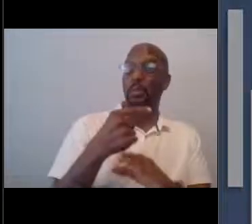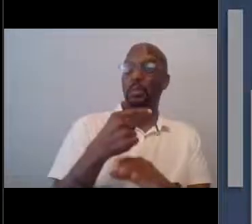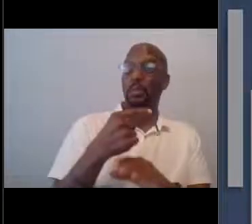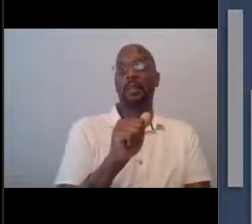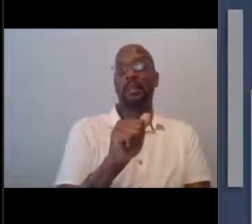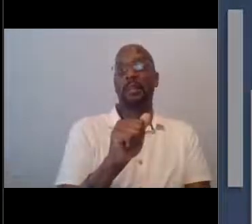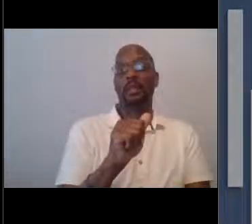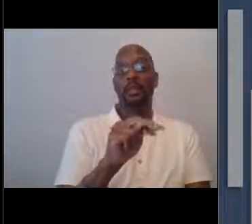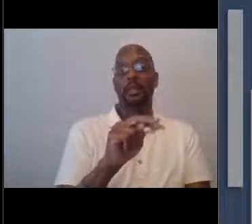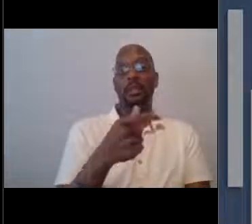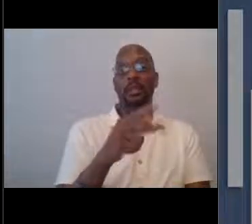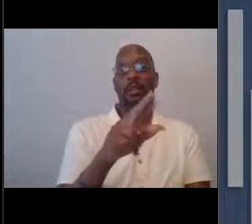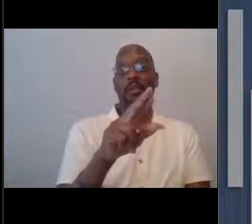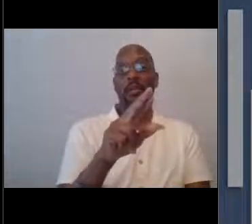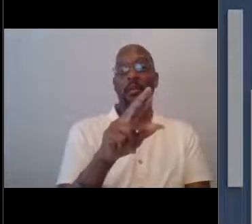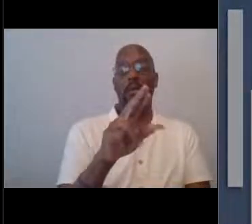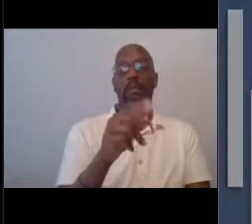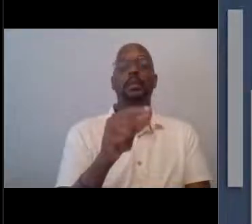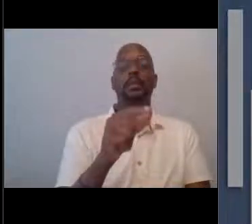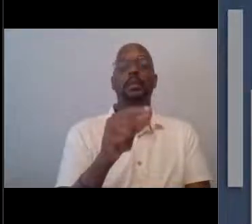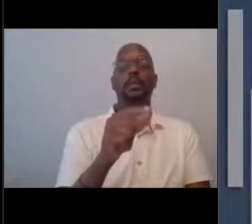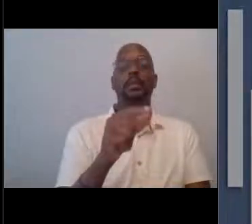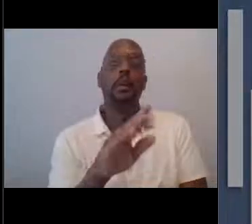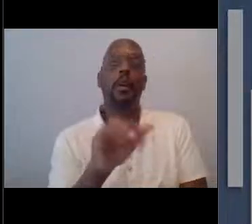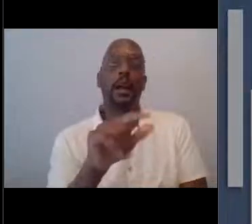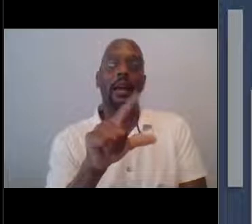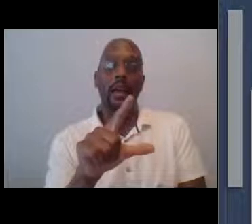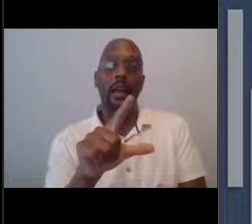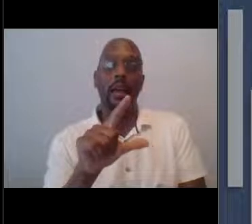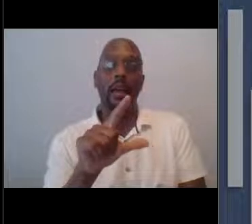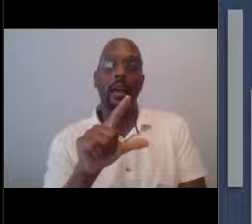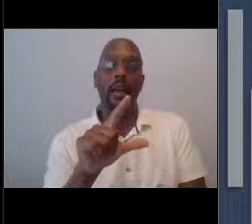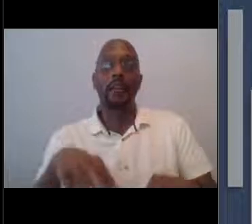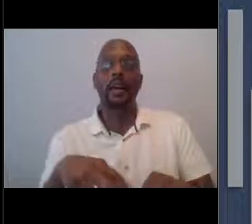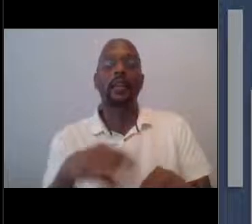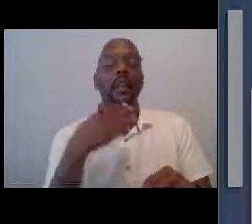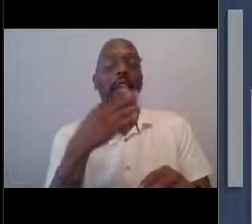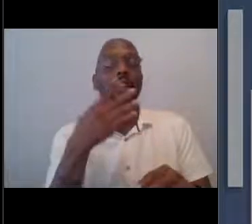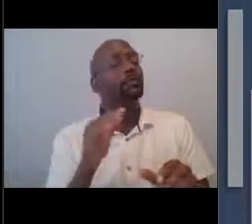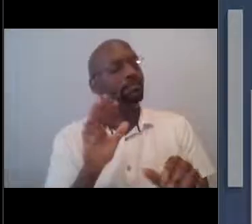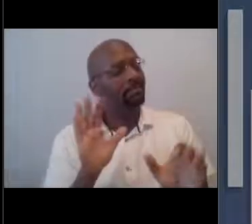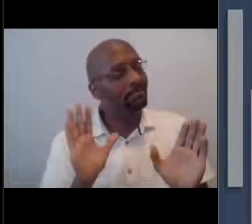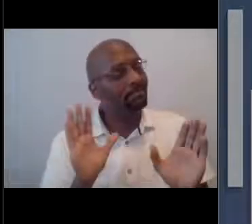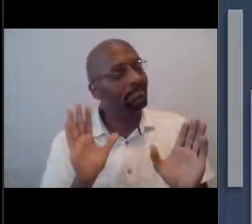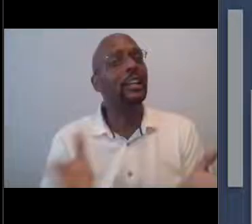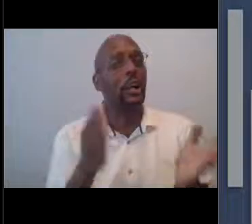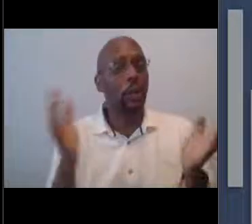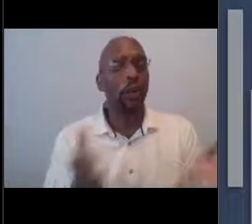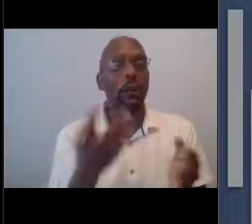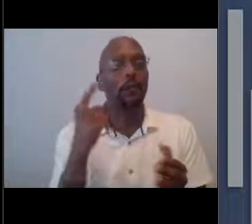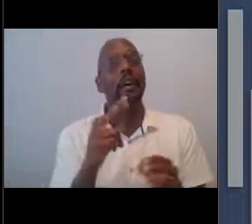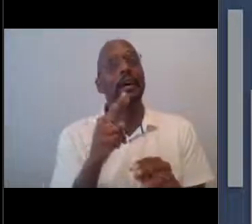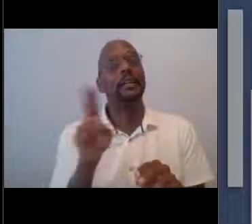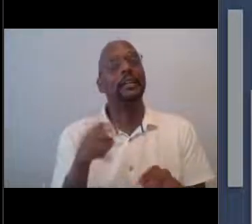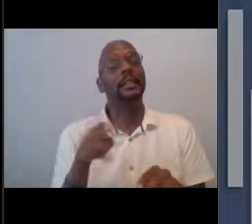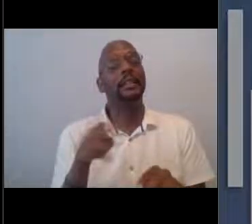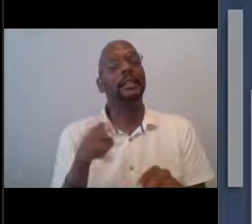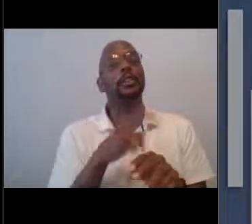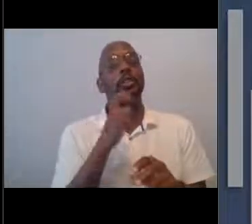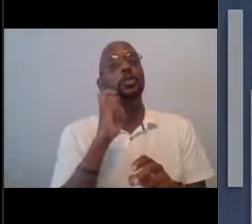to push for safe, reliable infrastructure, for active transportation, for walking,